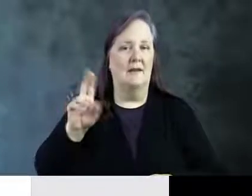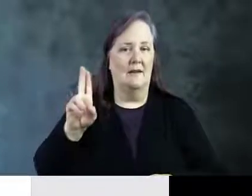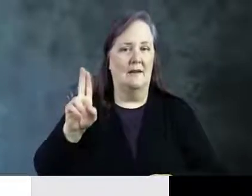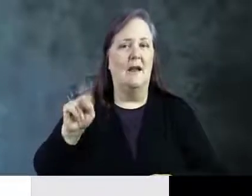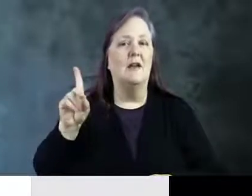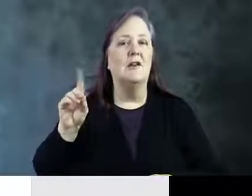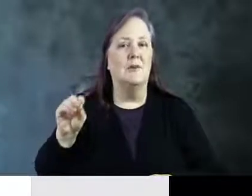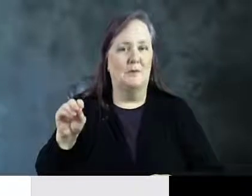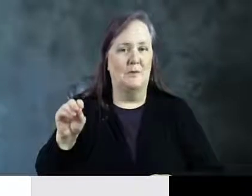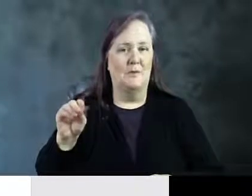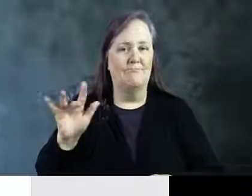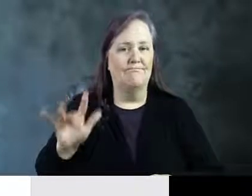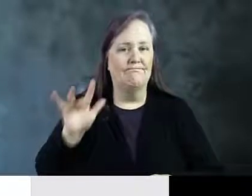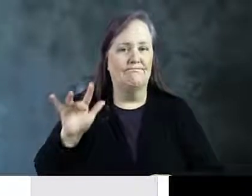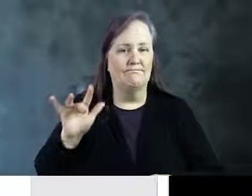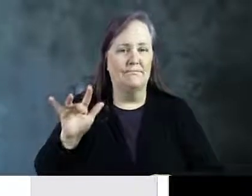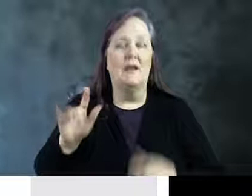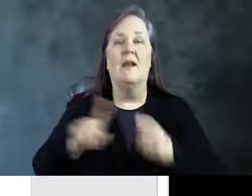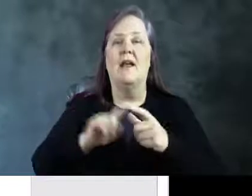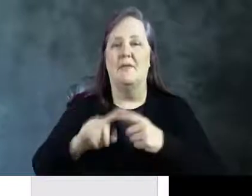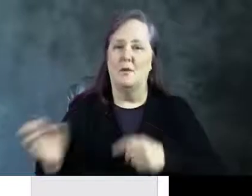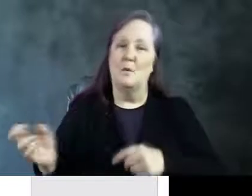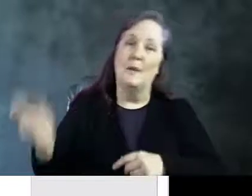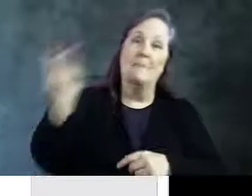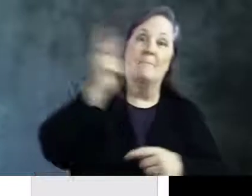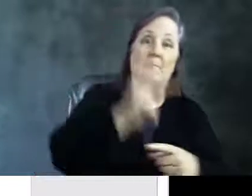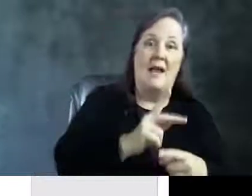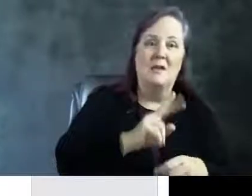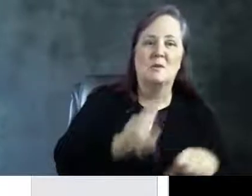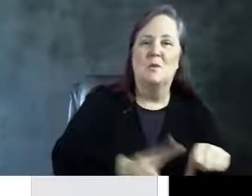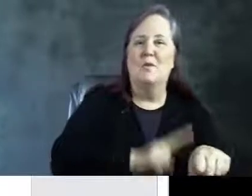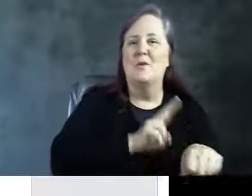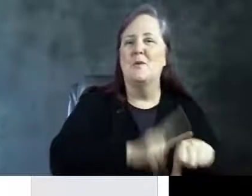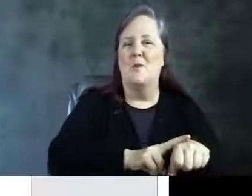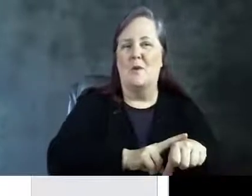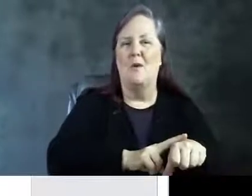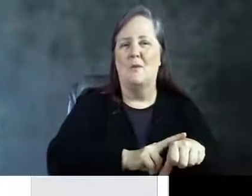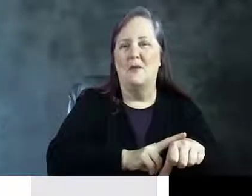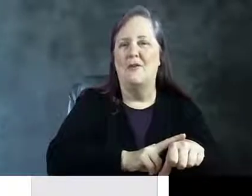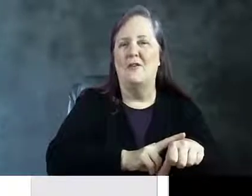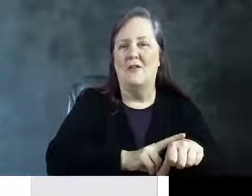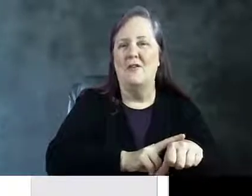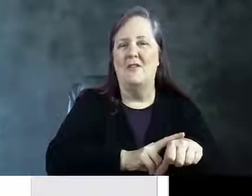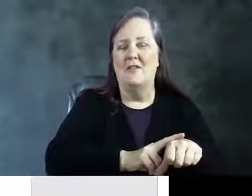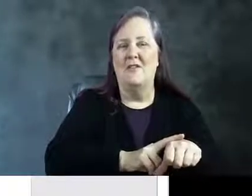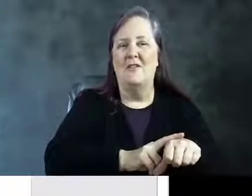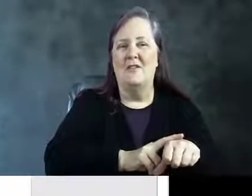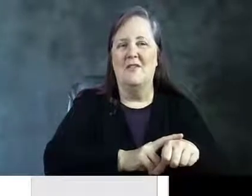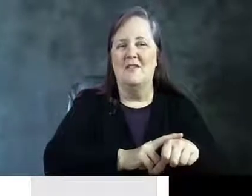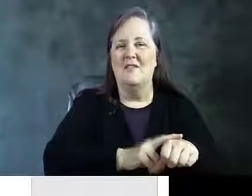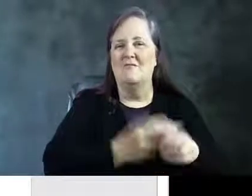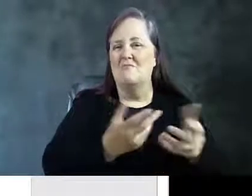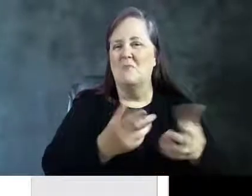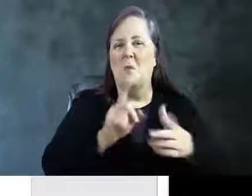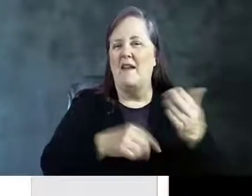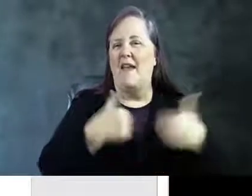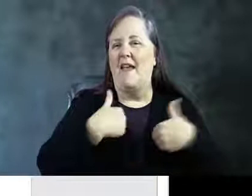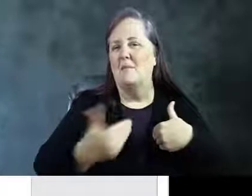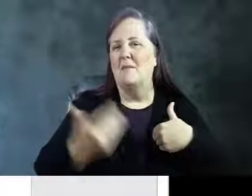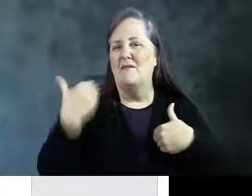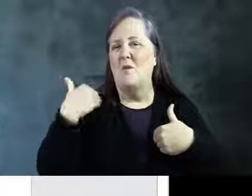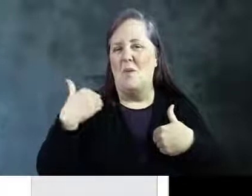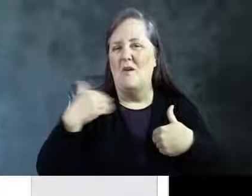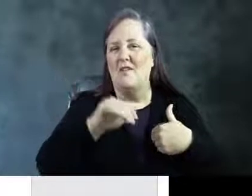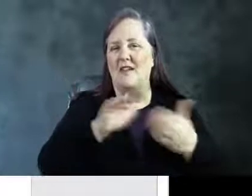again. And it put it back to the normal category on my document.